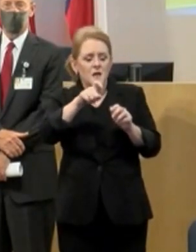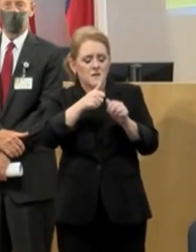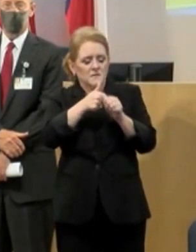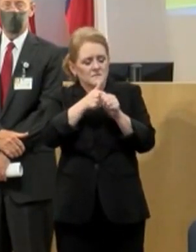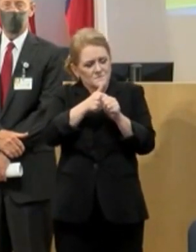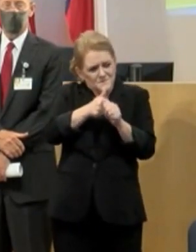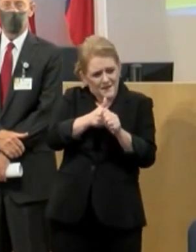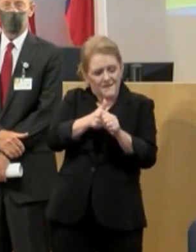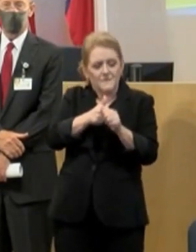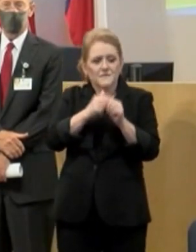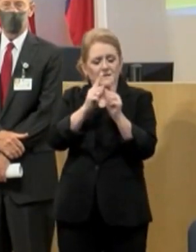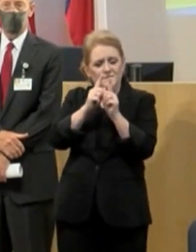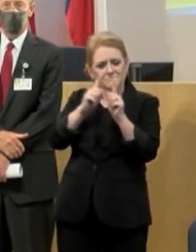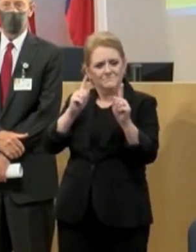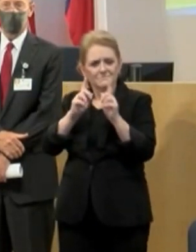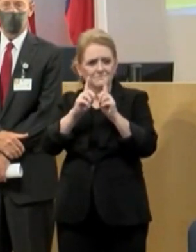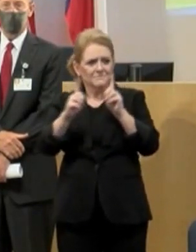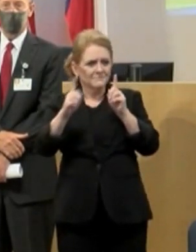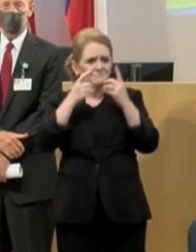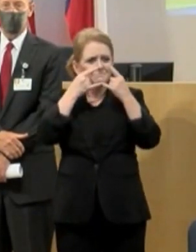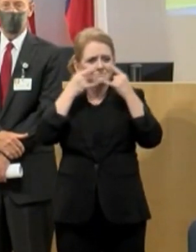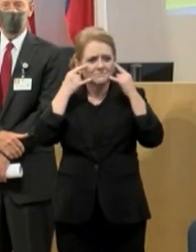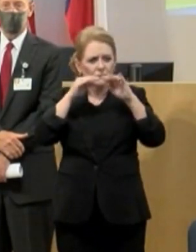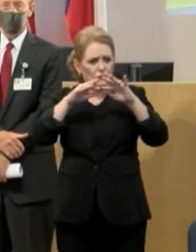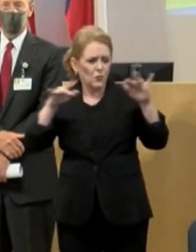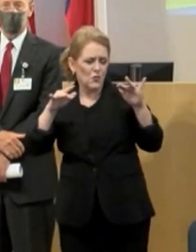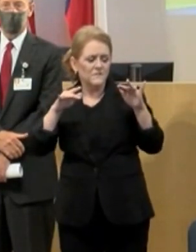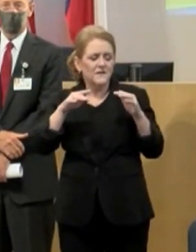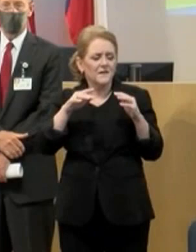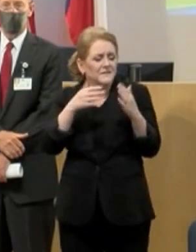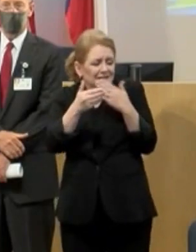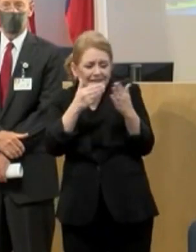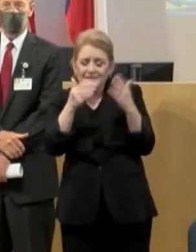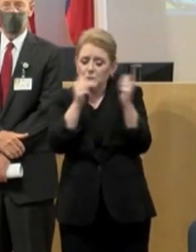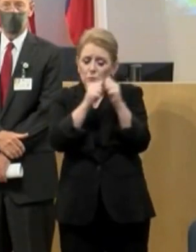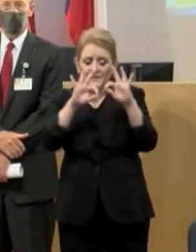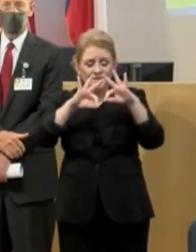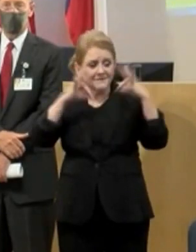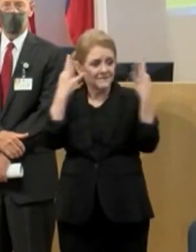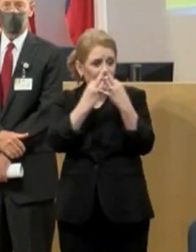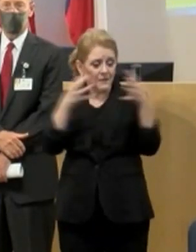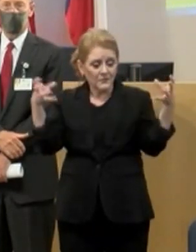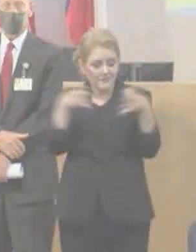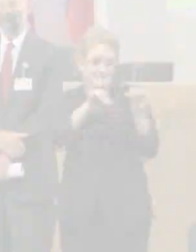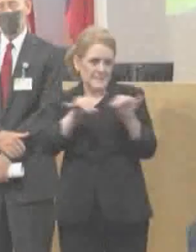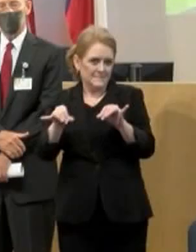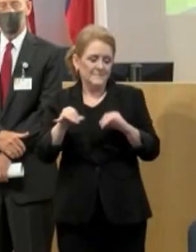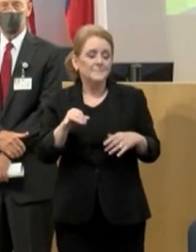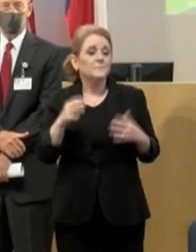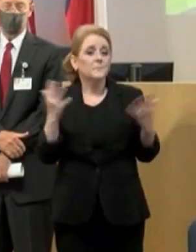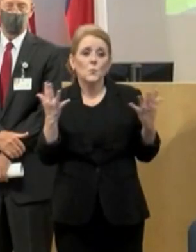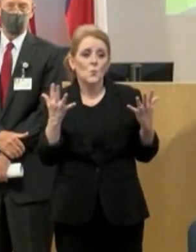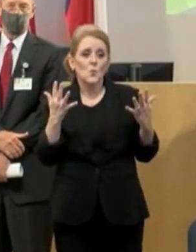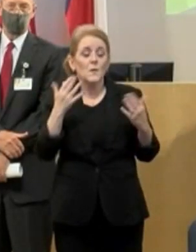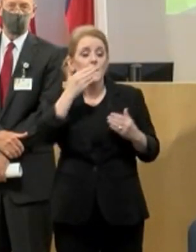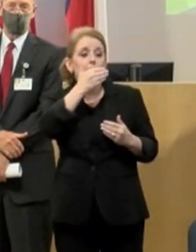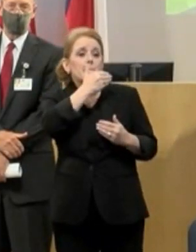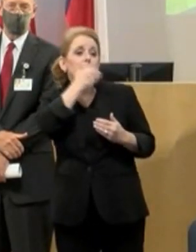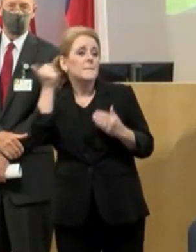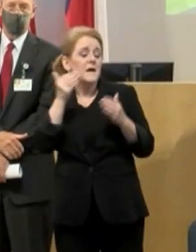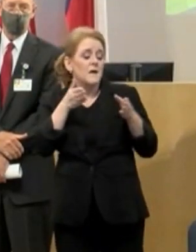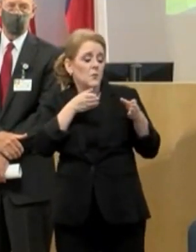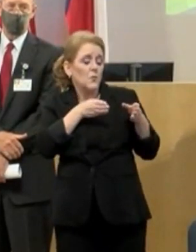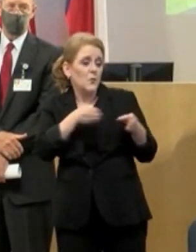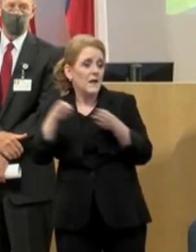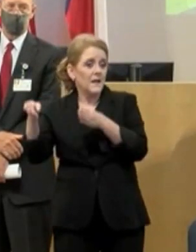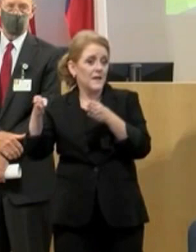when just gathering with family members, to make sure you do continue to wear masks. The best strategy we